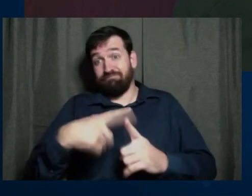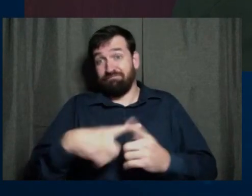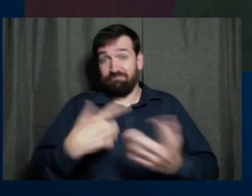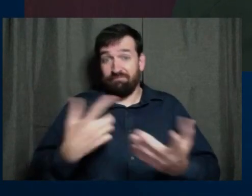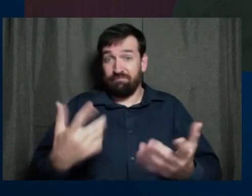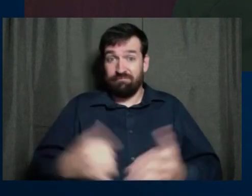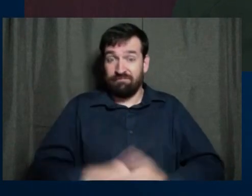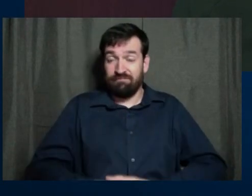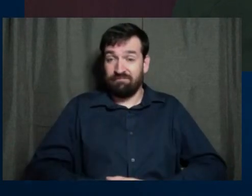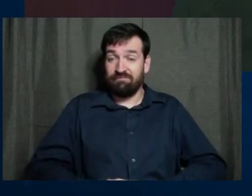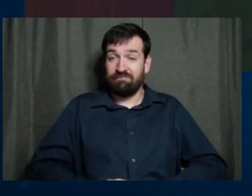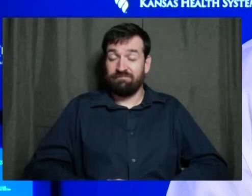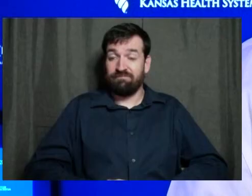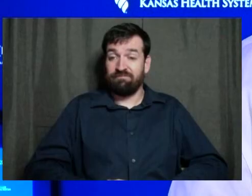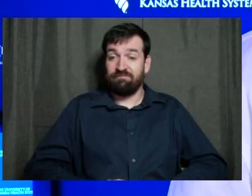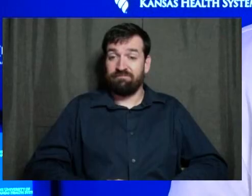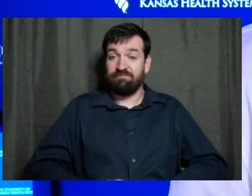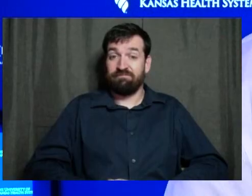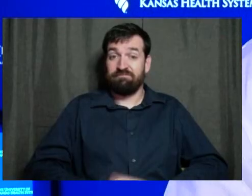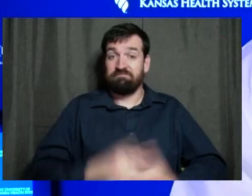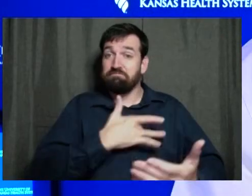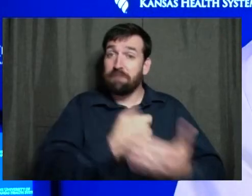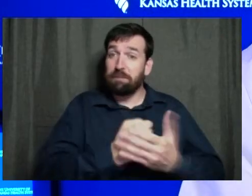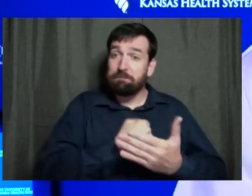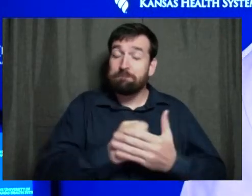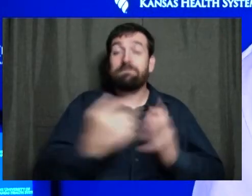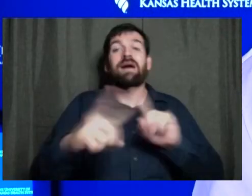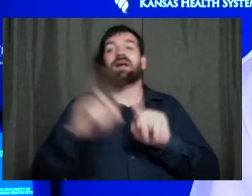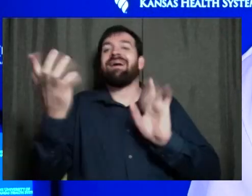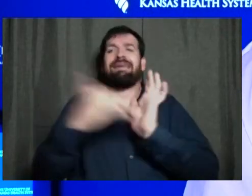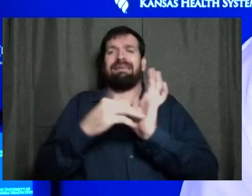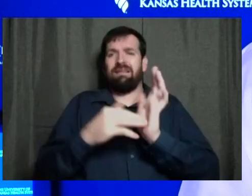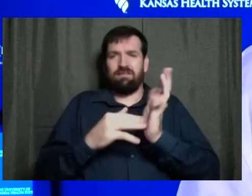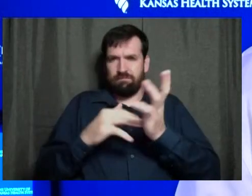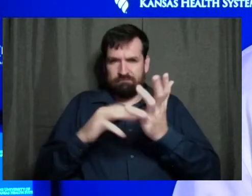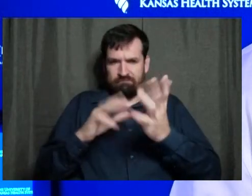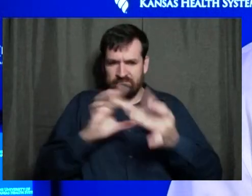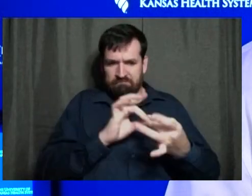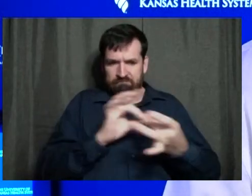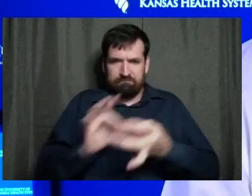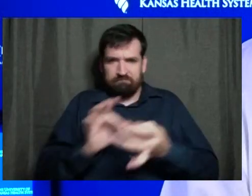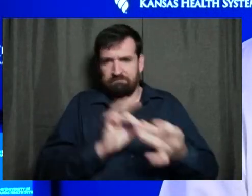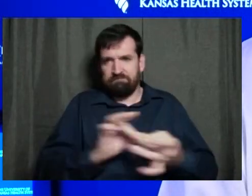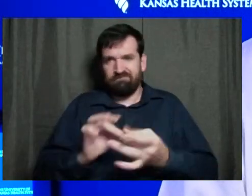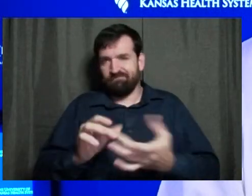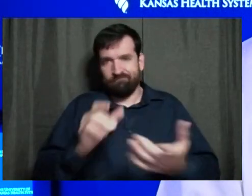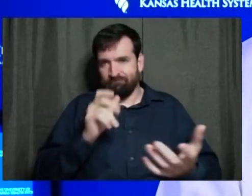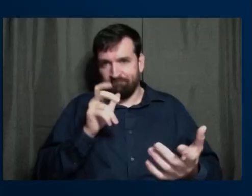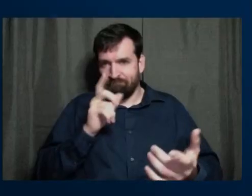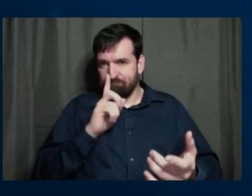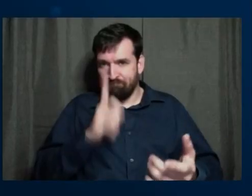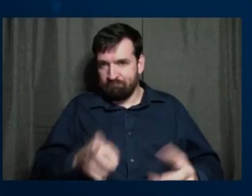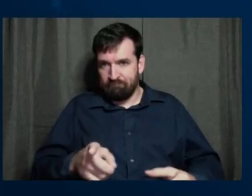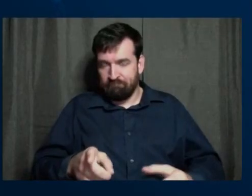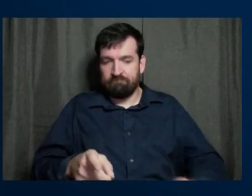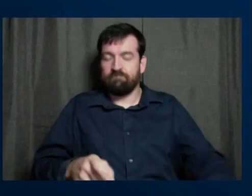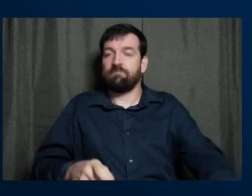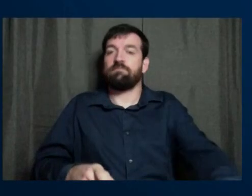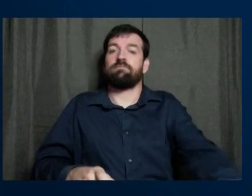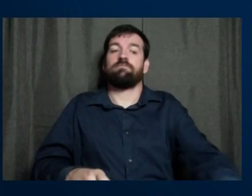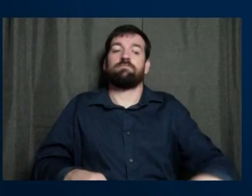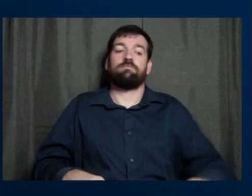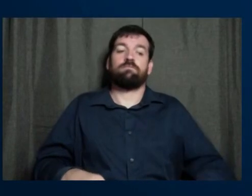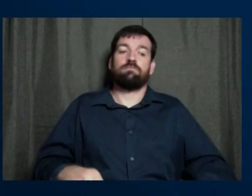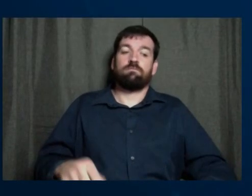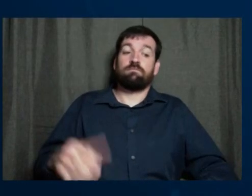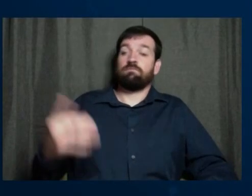stopping, palpitations. But again, I'm not really sure that there's an association with that. Yeah, but getting to the cardiologist, good advice. Yeah. Phyllis says, I had my last